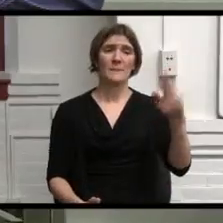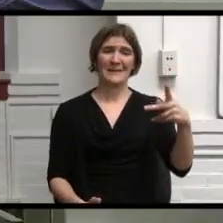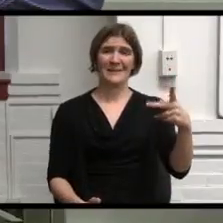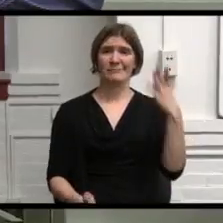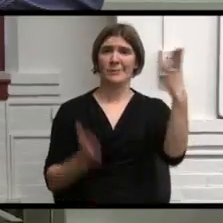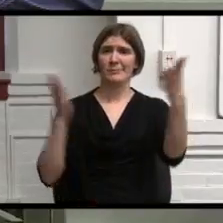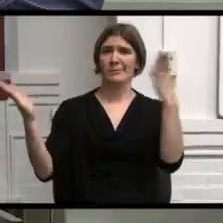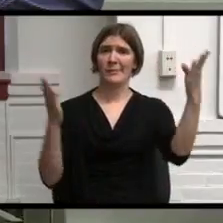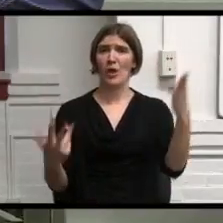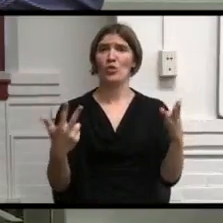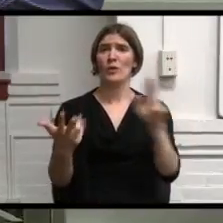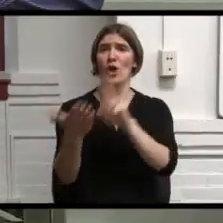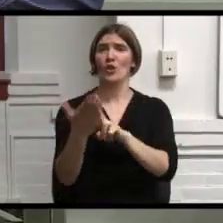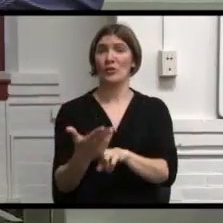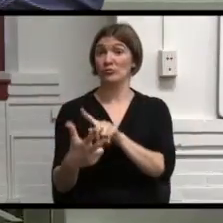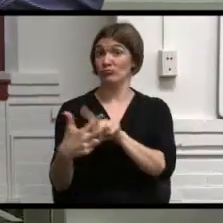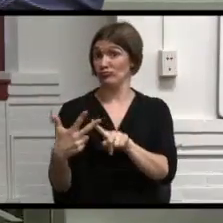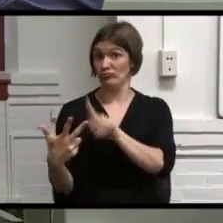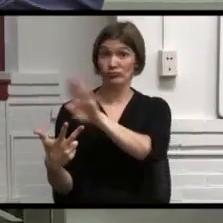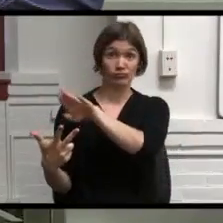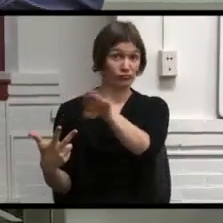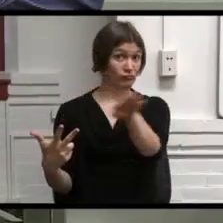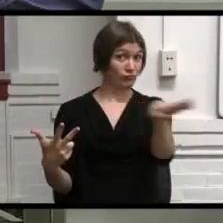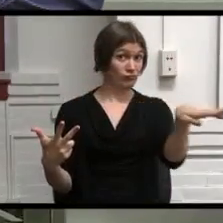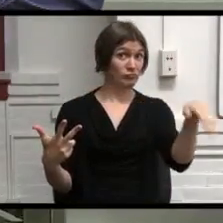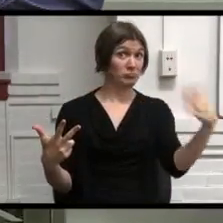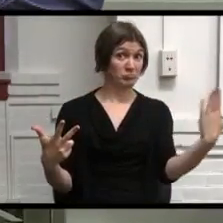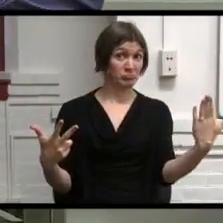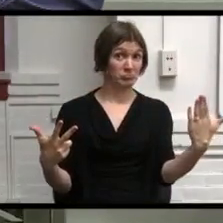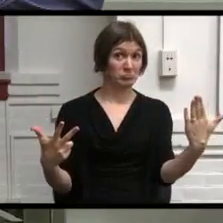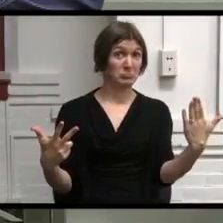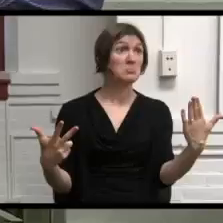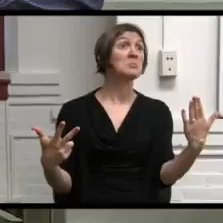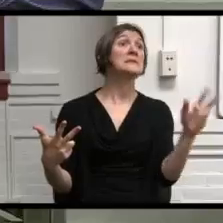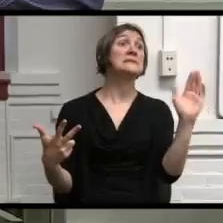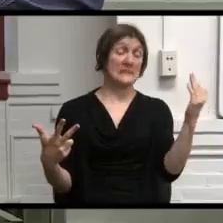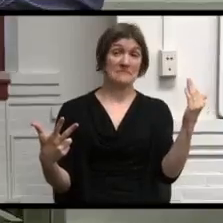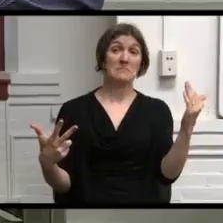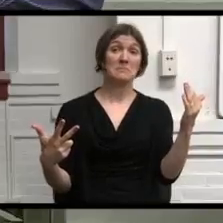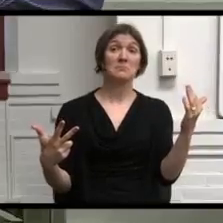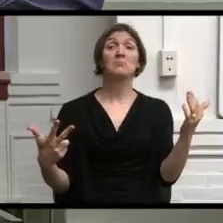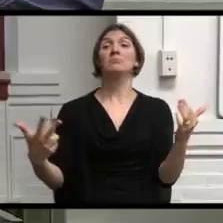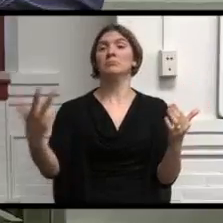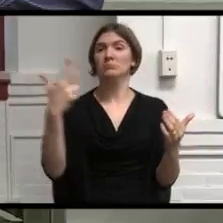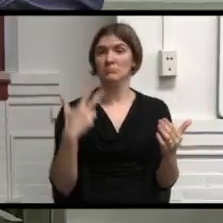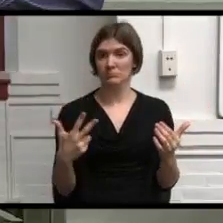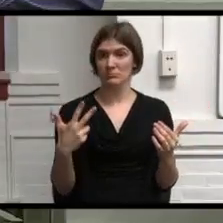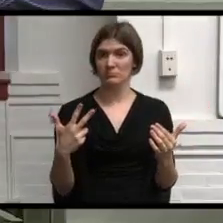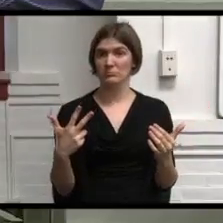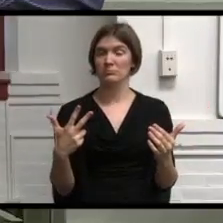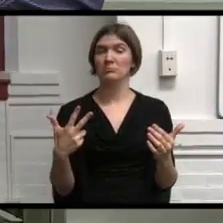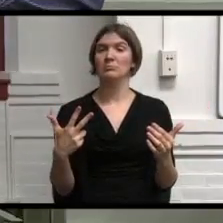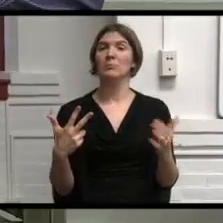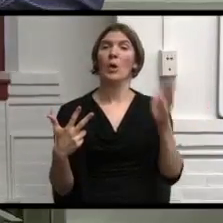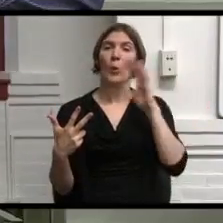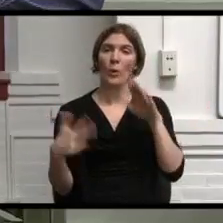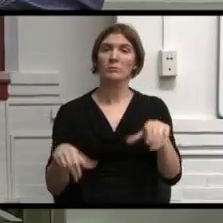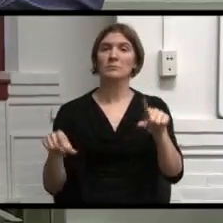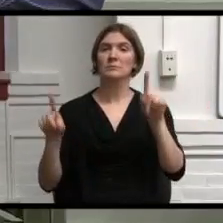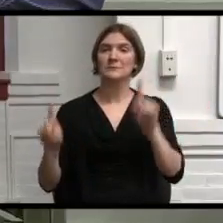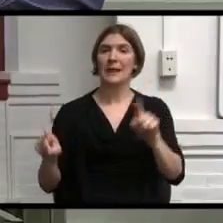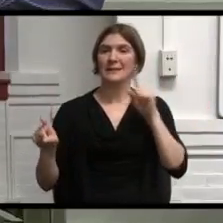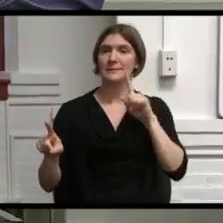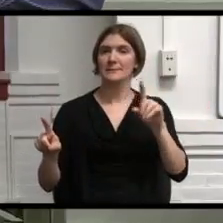3 contractors that we've got pre-existing commitments with to do the brownfield